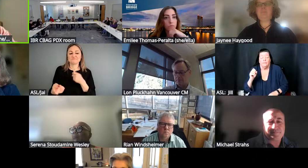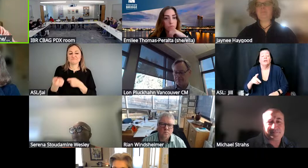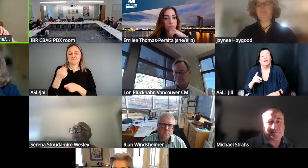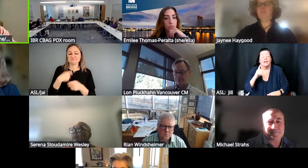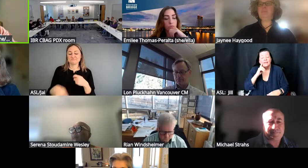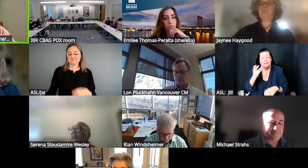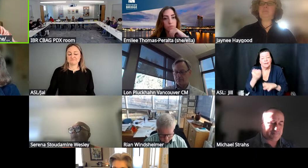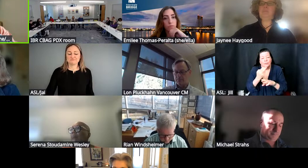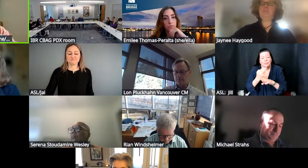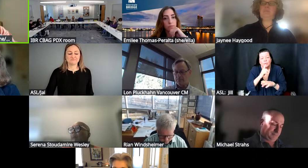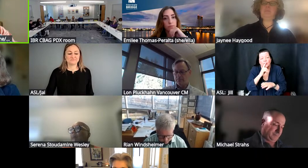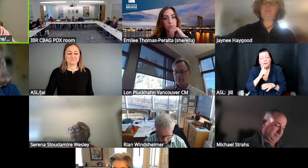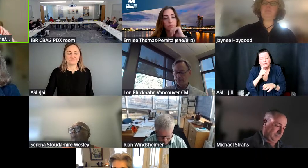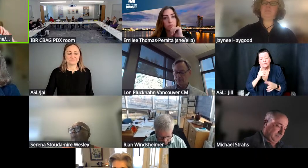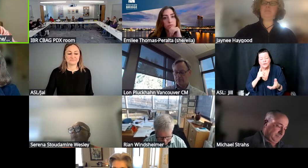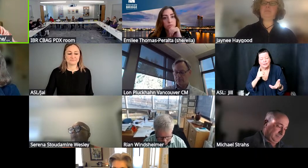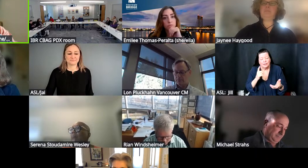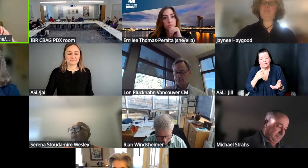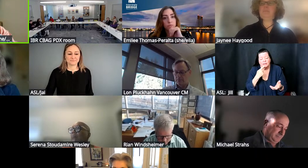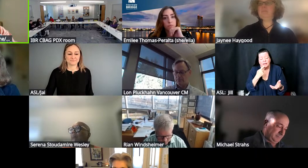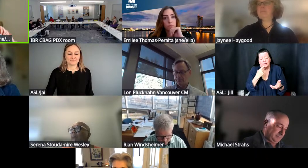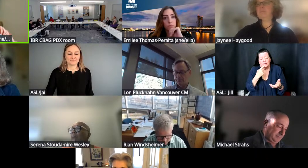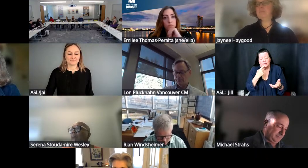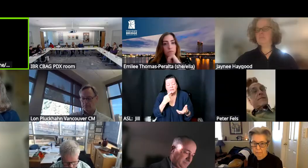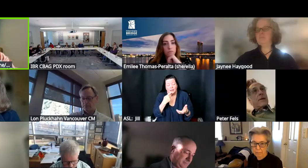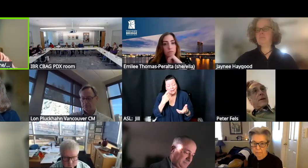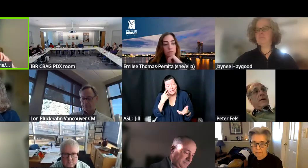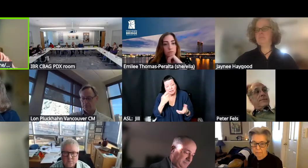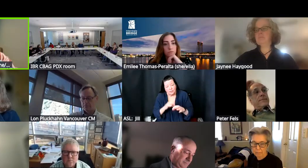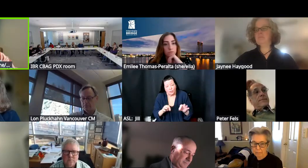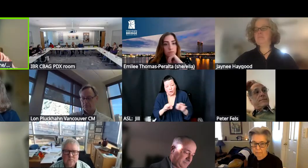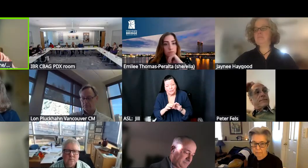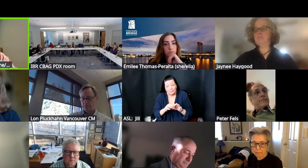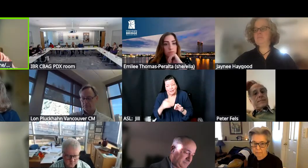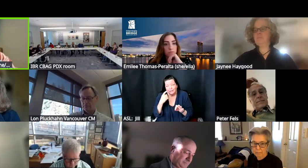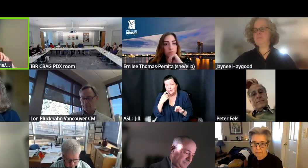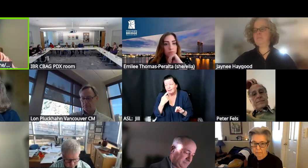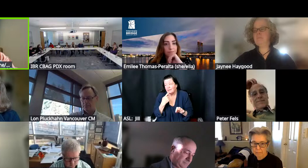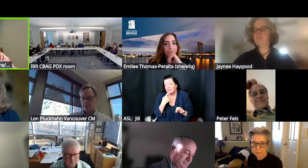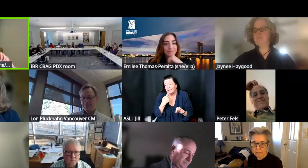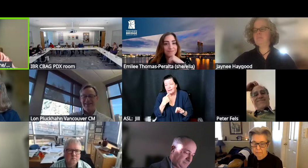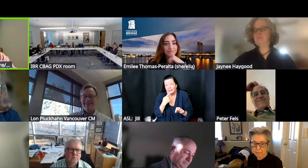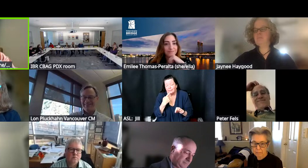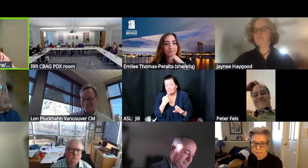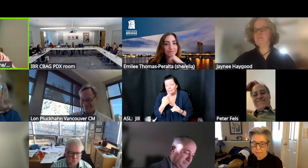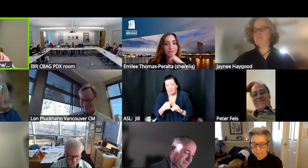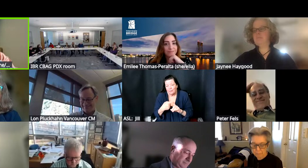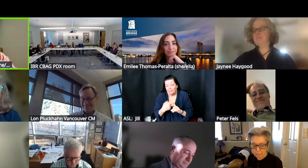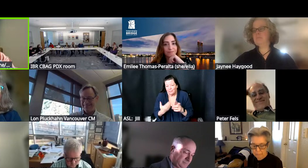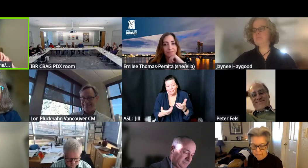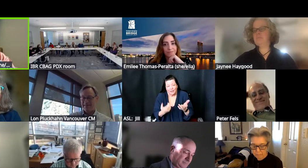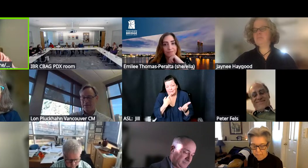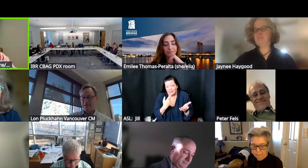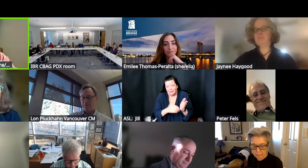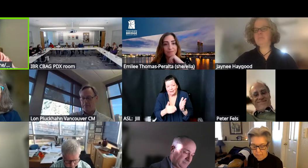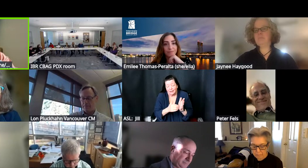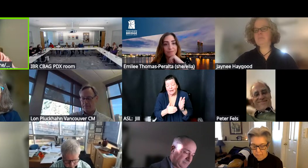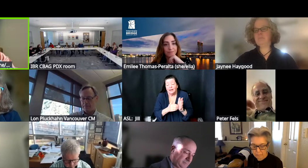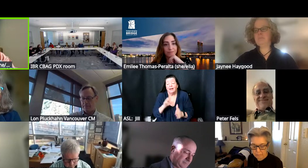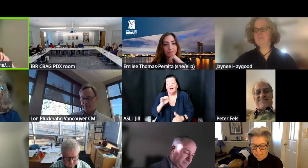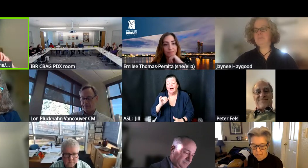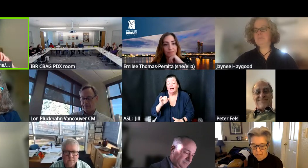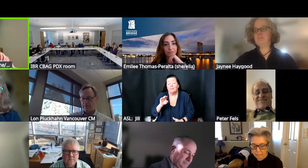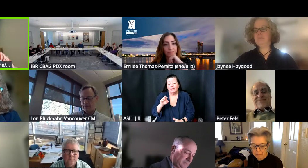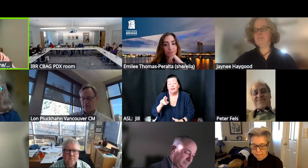it's important. I've said this before. In fact, I think I maybe say it every month. The IBR team has done a